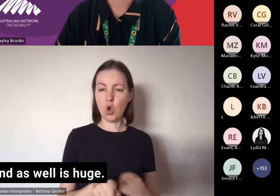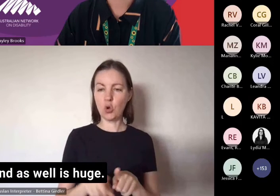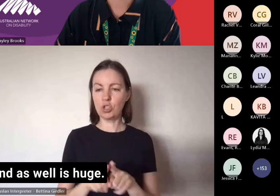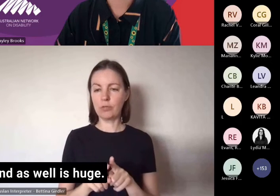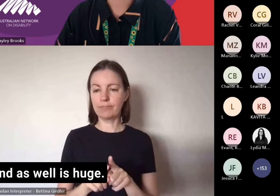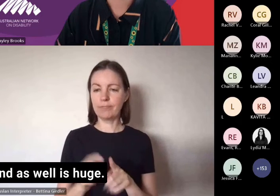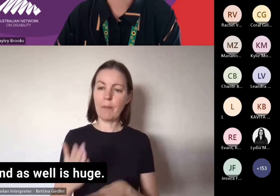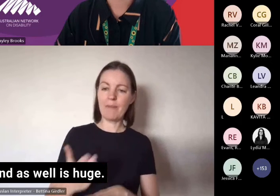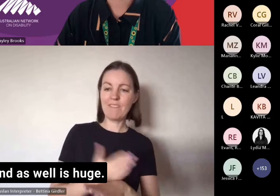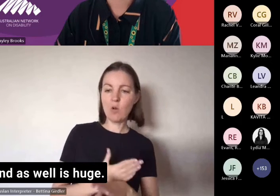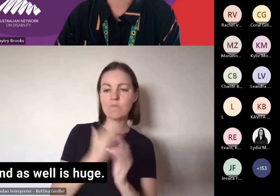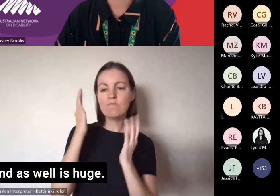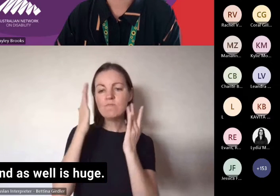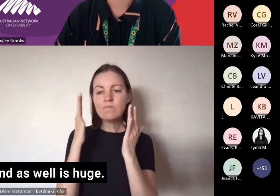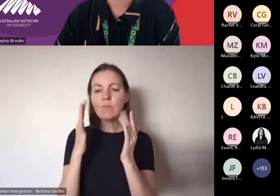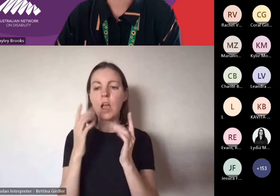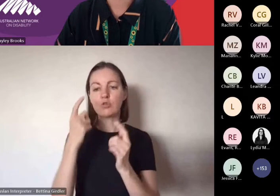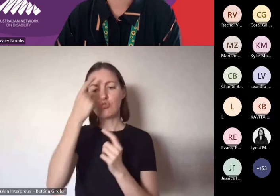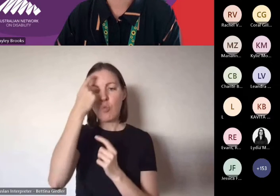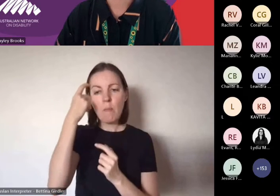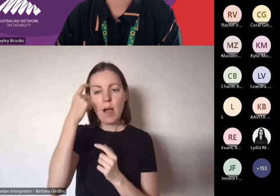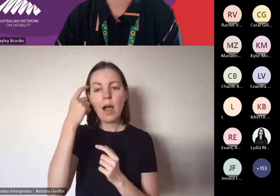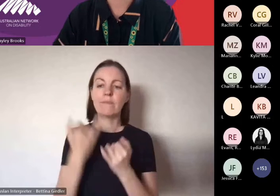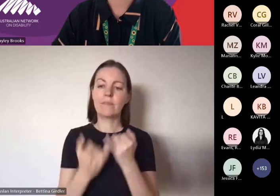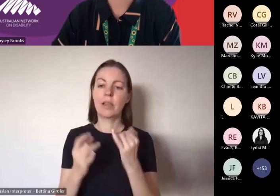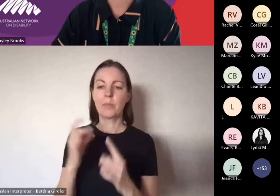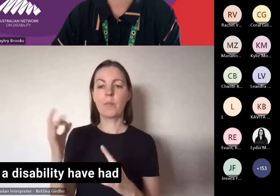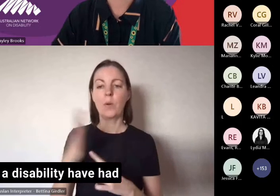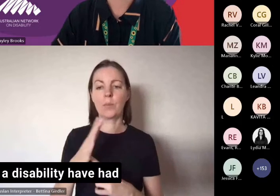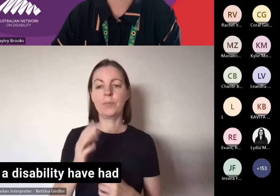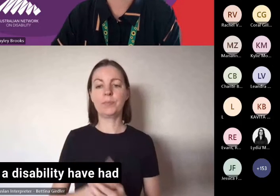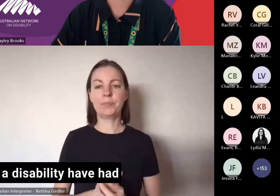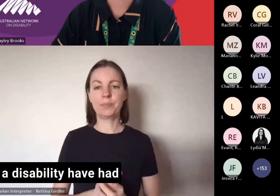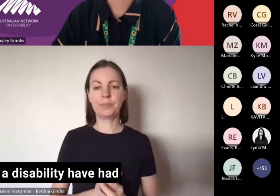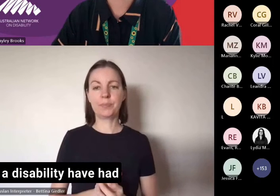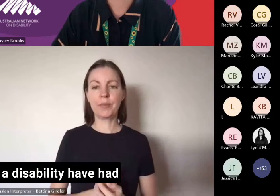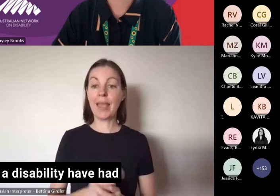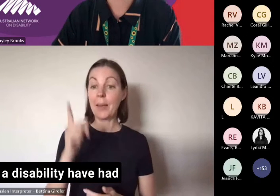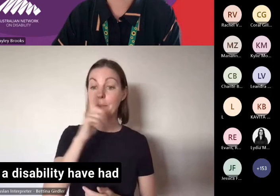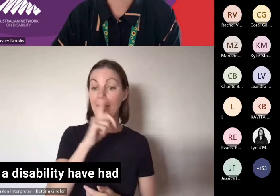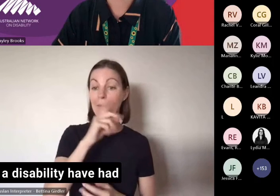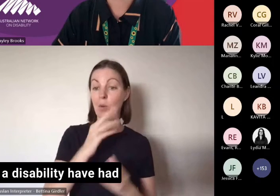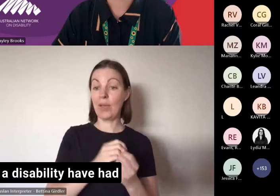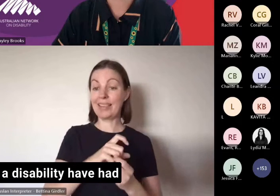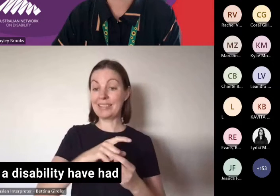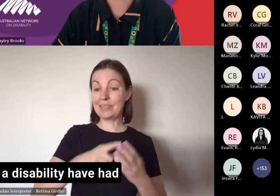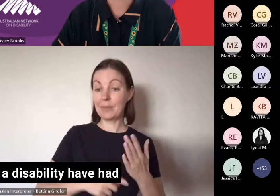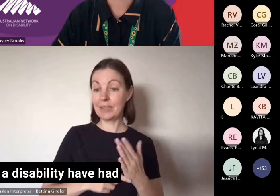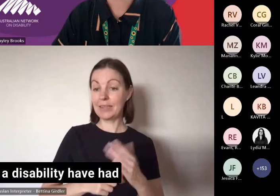that wraparound as well is huge. I've people with a disability,